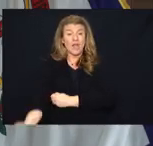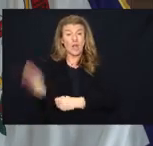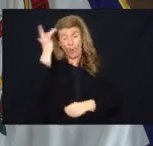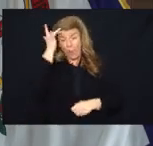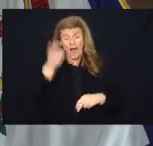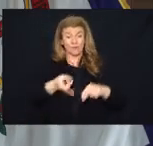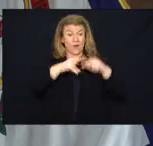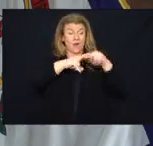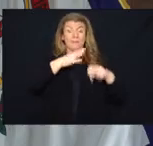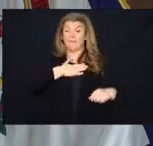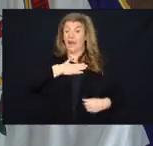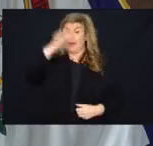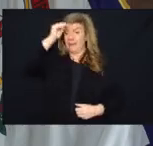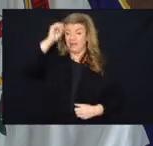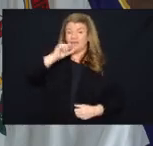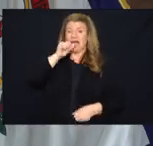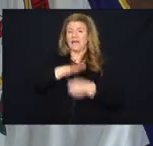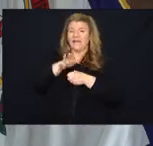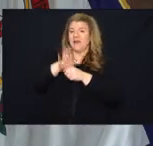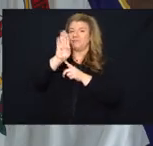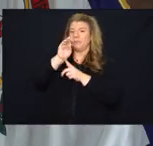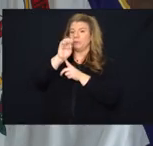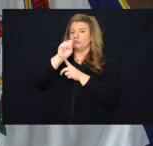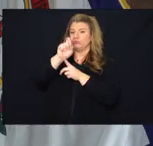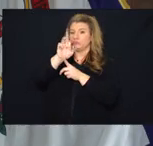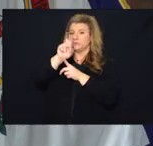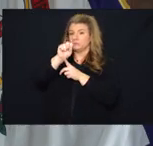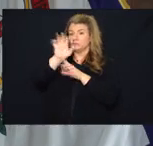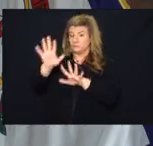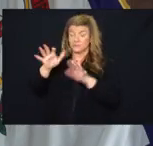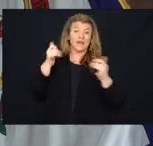up, in my opinion, is we're not getting booster shots. Now,